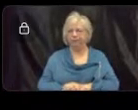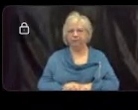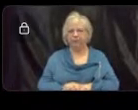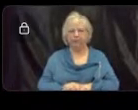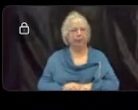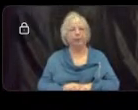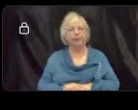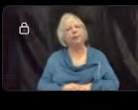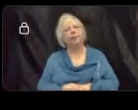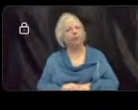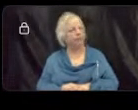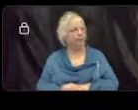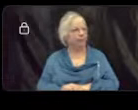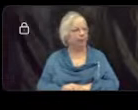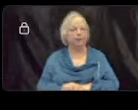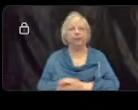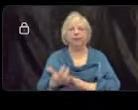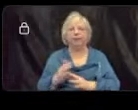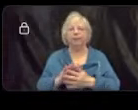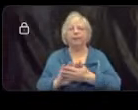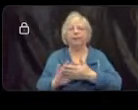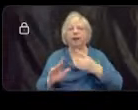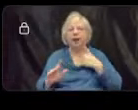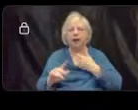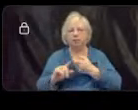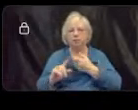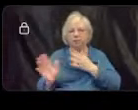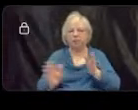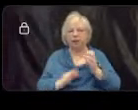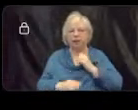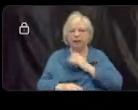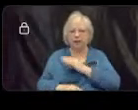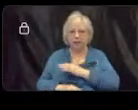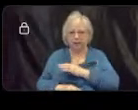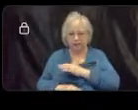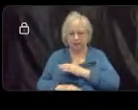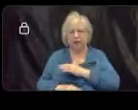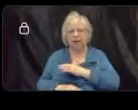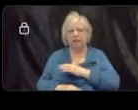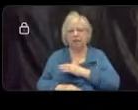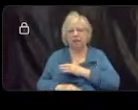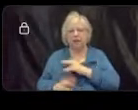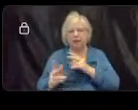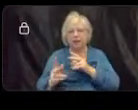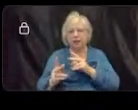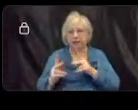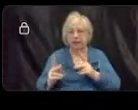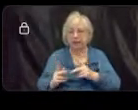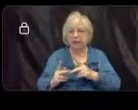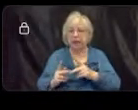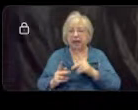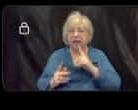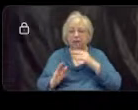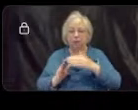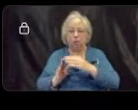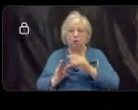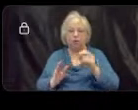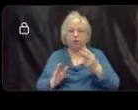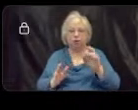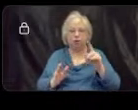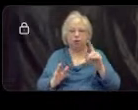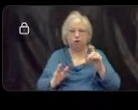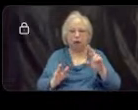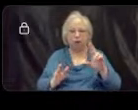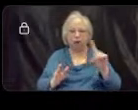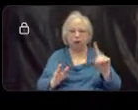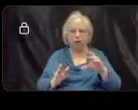Mr. Chair and Planning Commission, again, my name is Walter Malone from the planning staff. The site in question is at the corner of Shackelford and Colonel